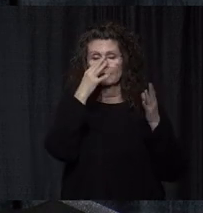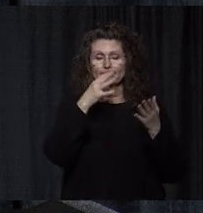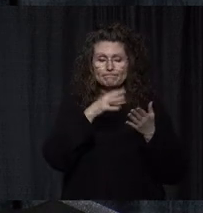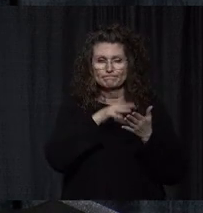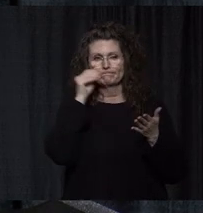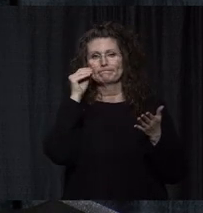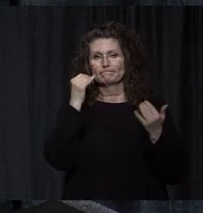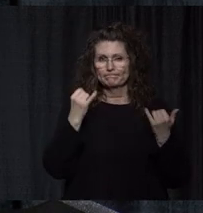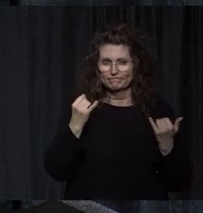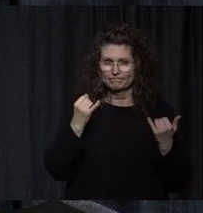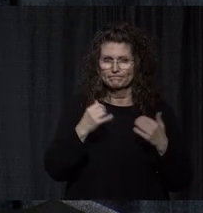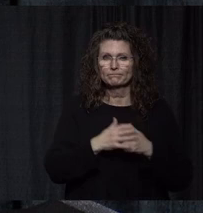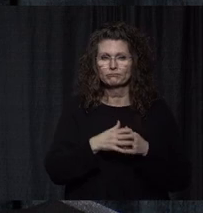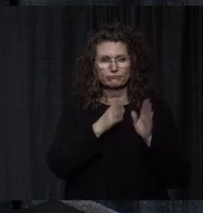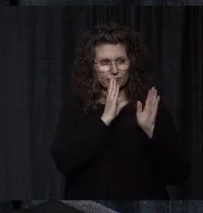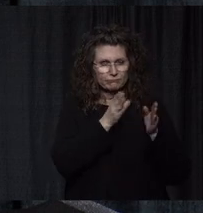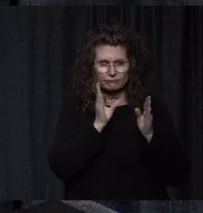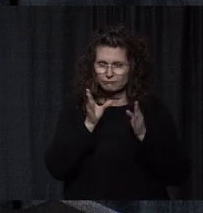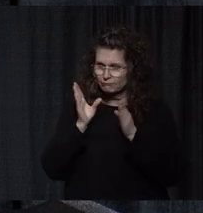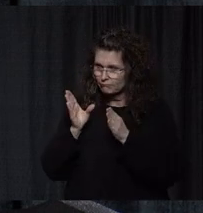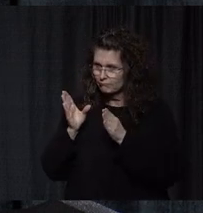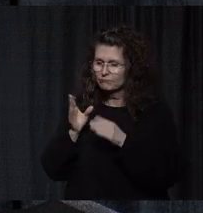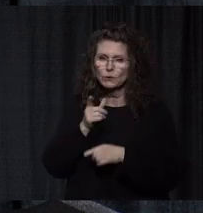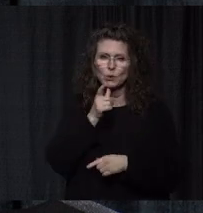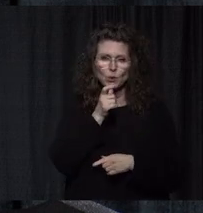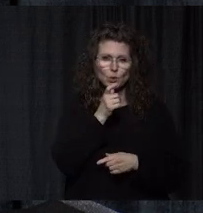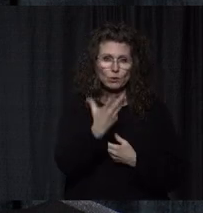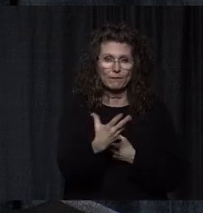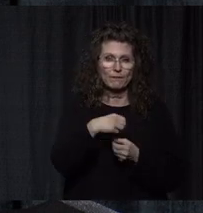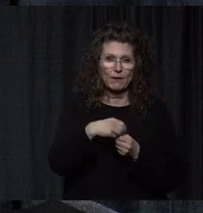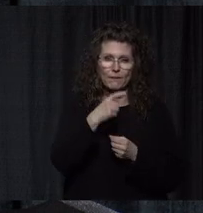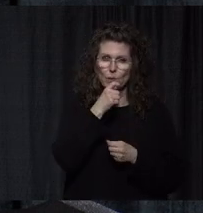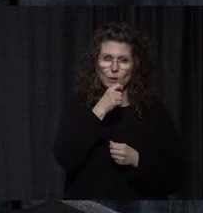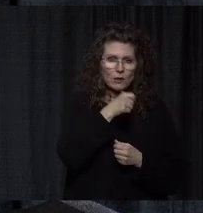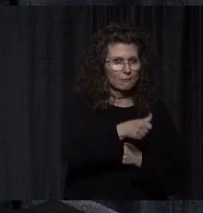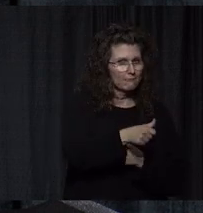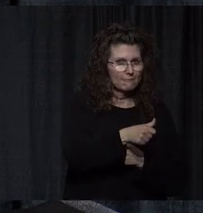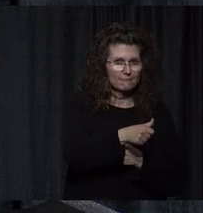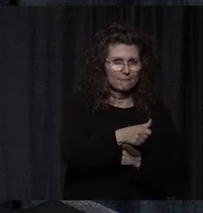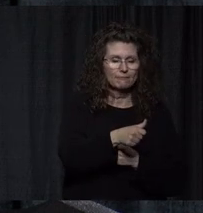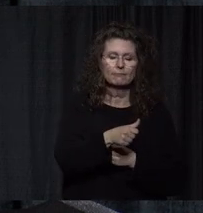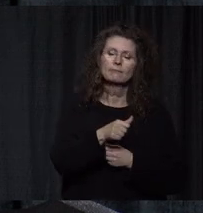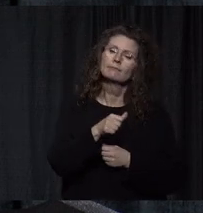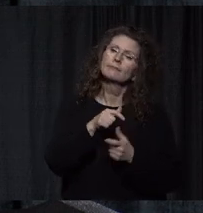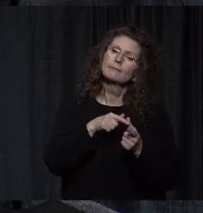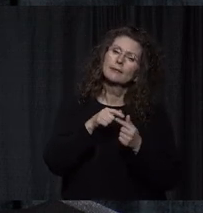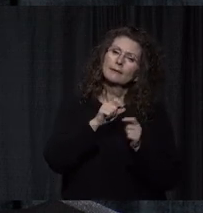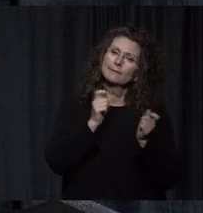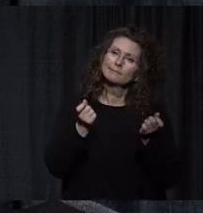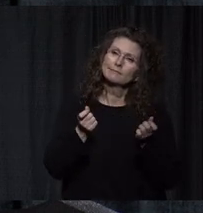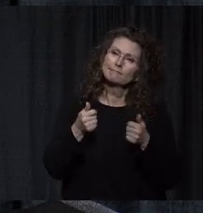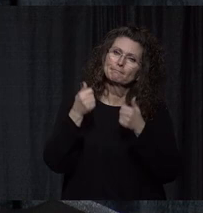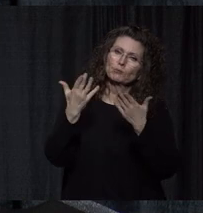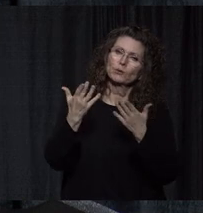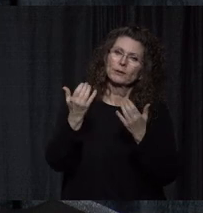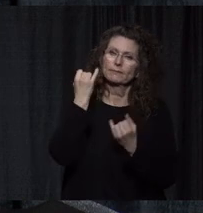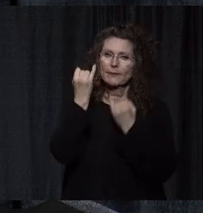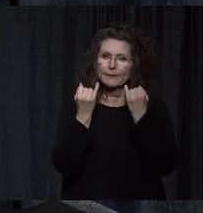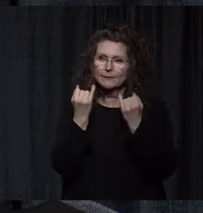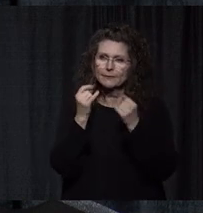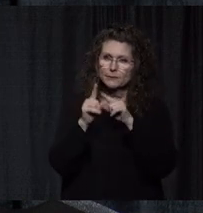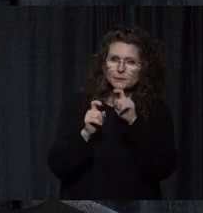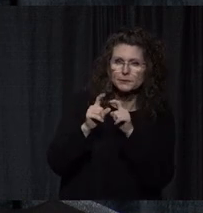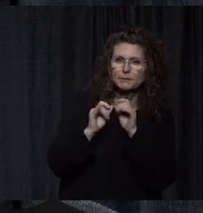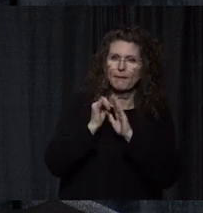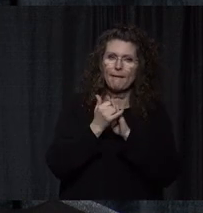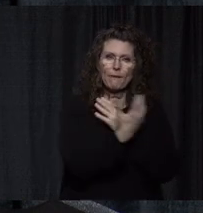I pay attention to who is and who isn't at the table and raise questions about how we can be more inclusive. I